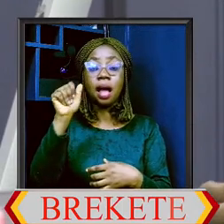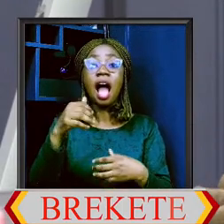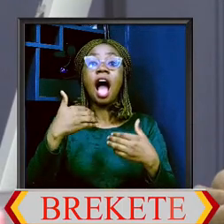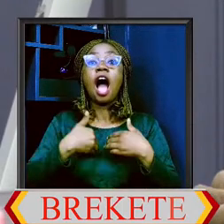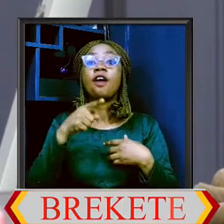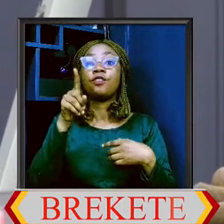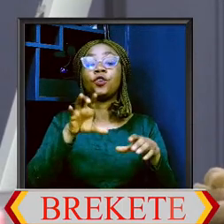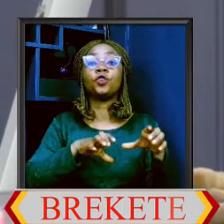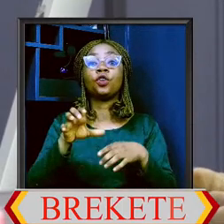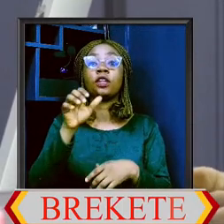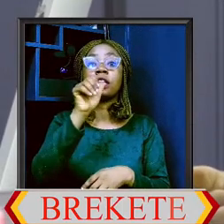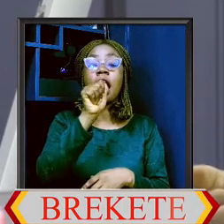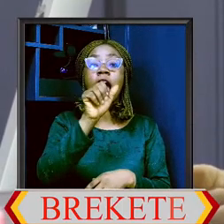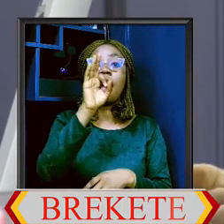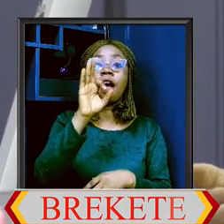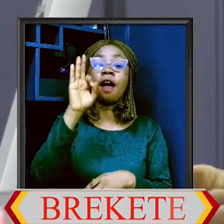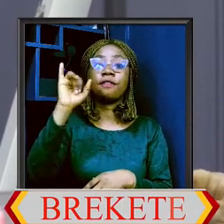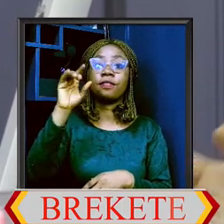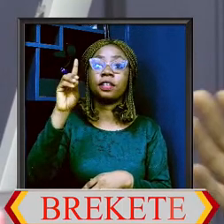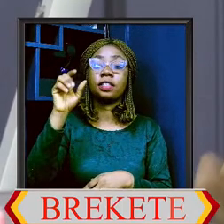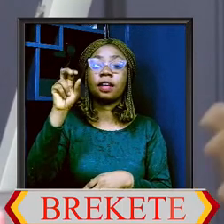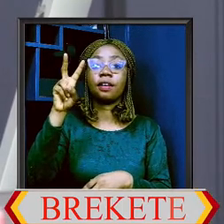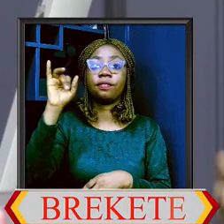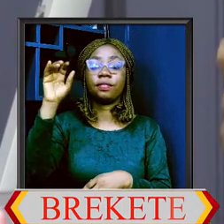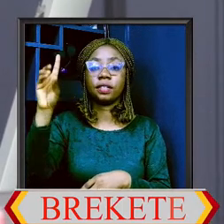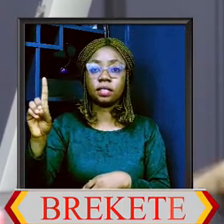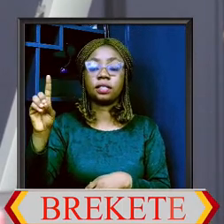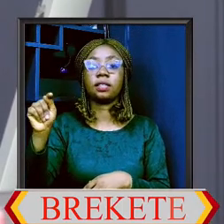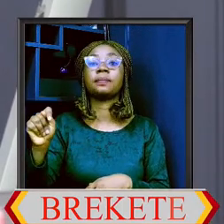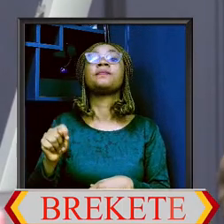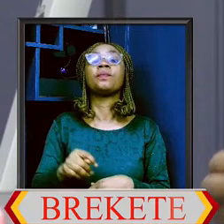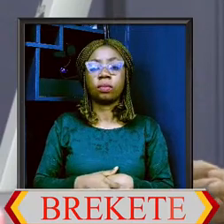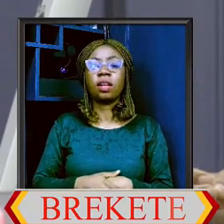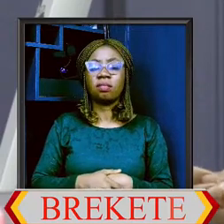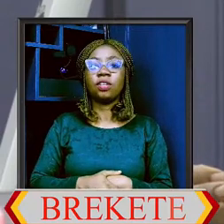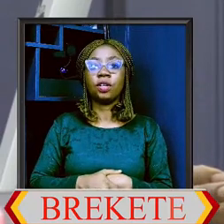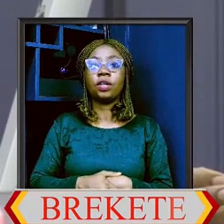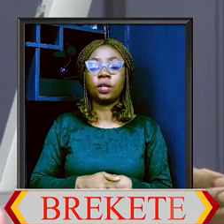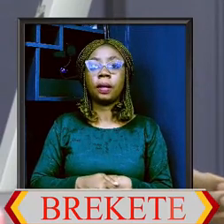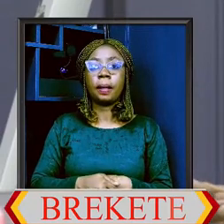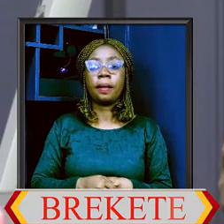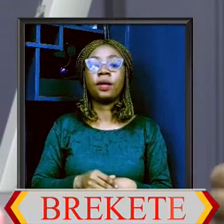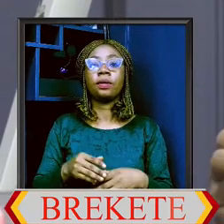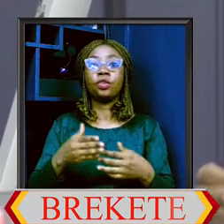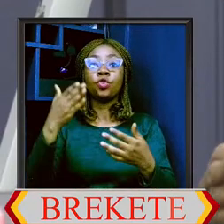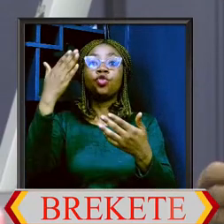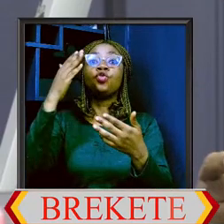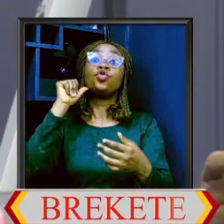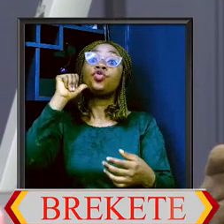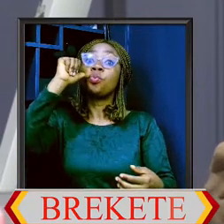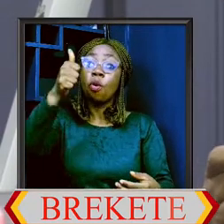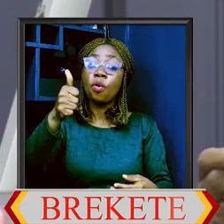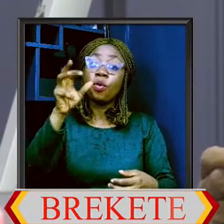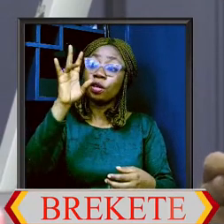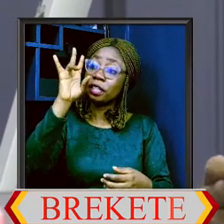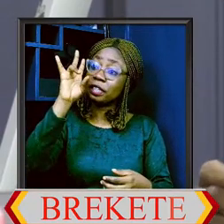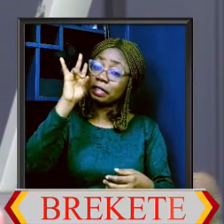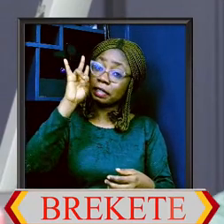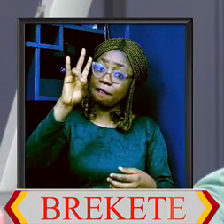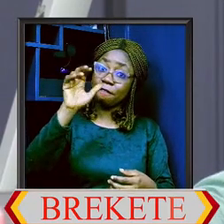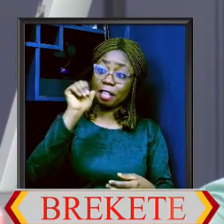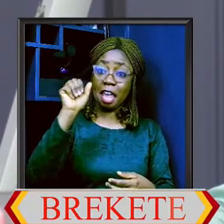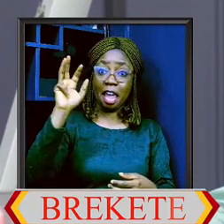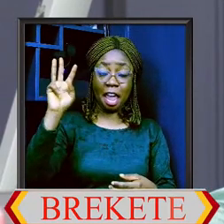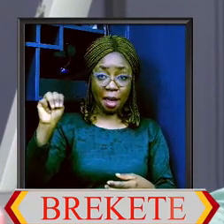I don't do Aid we don't don't two times 7:00 tomorrow